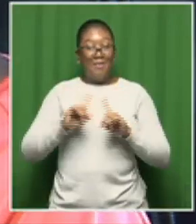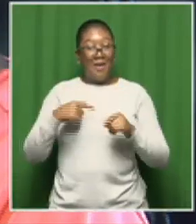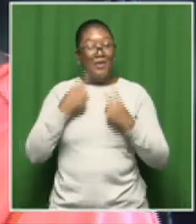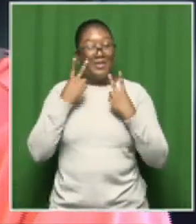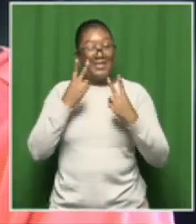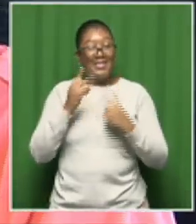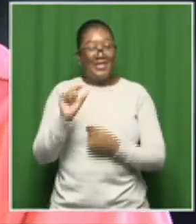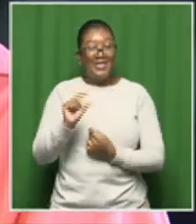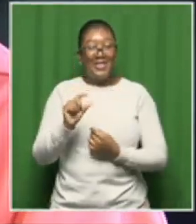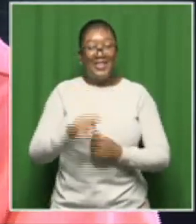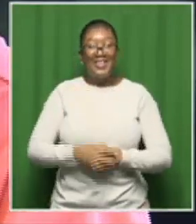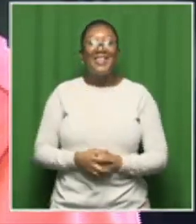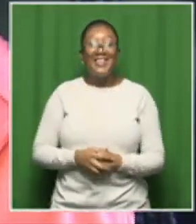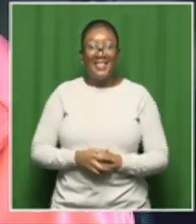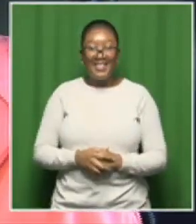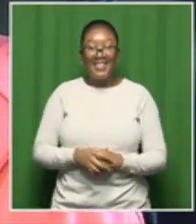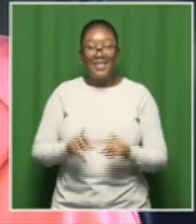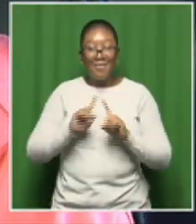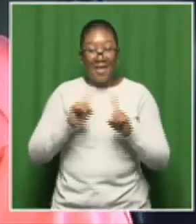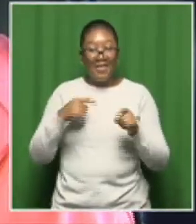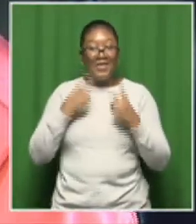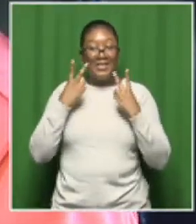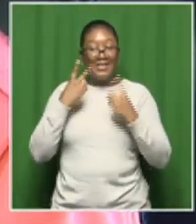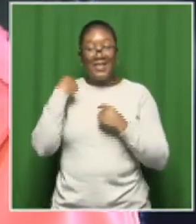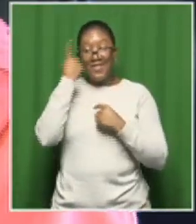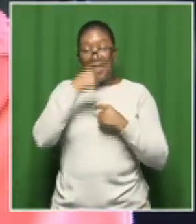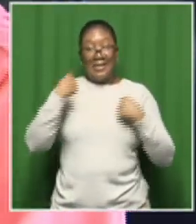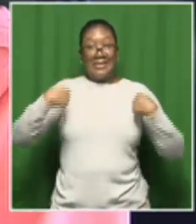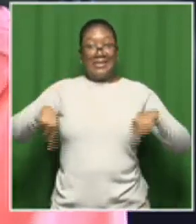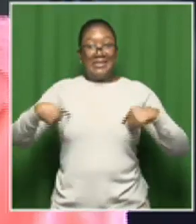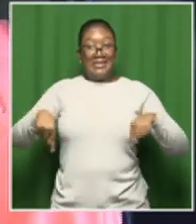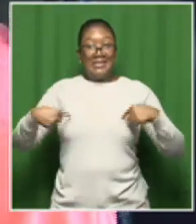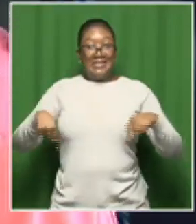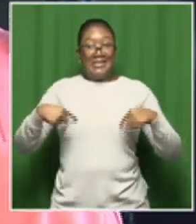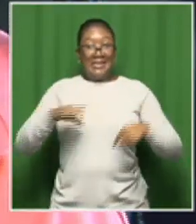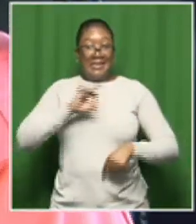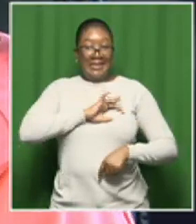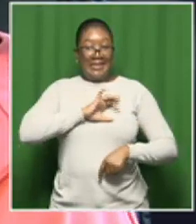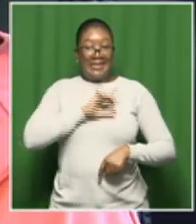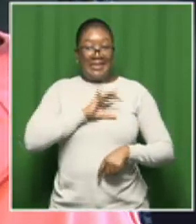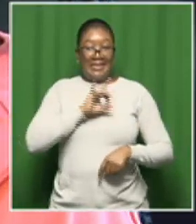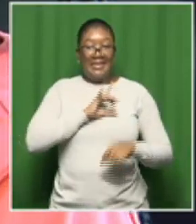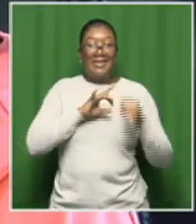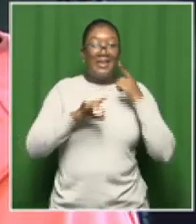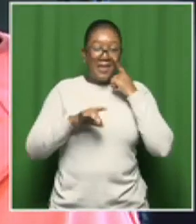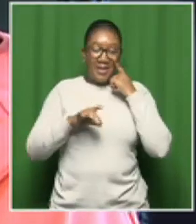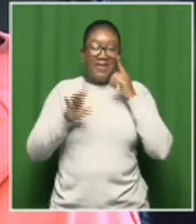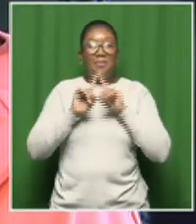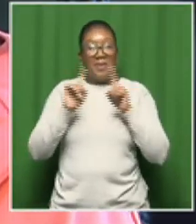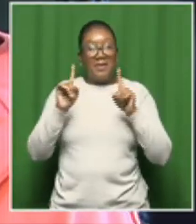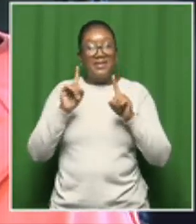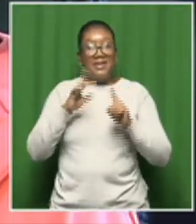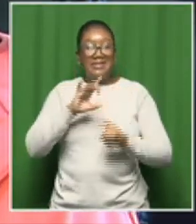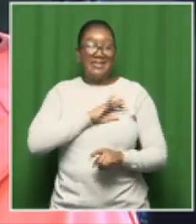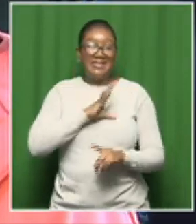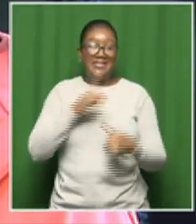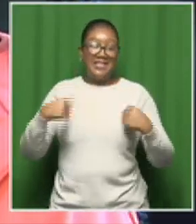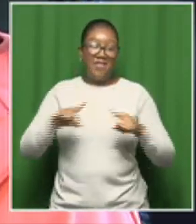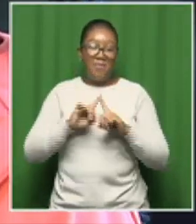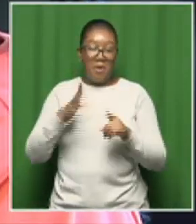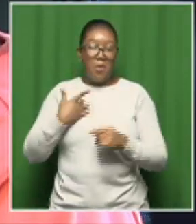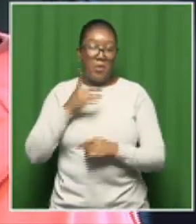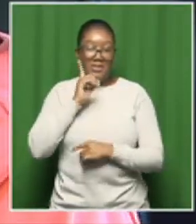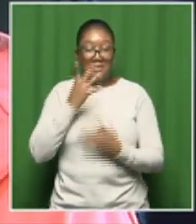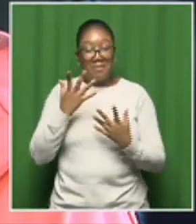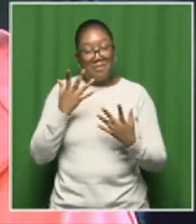it. I must tell you, you look extremely nervous, like you're holding it all in. So you can tell I'm very nervous right now. We'll see.